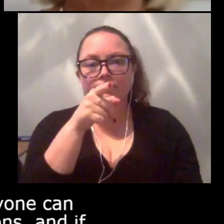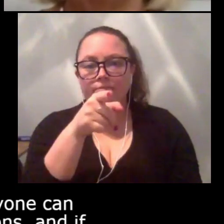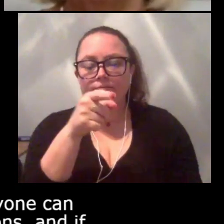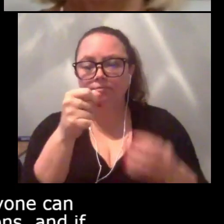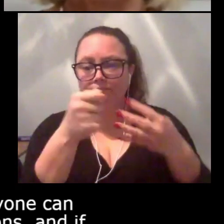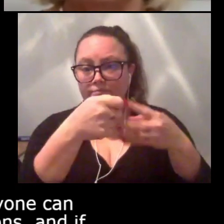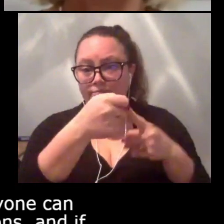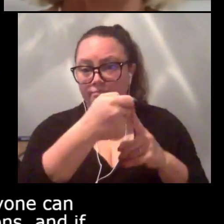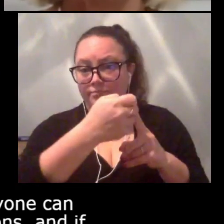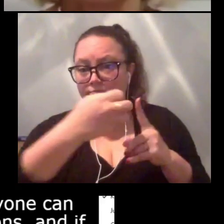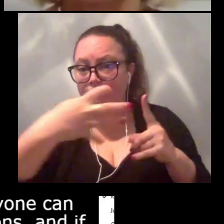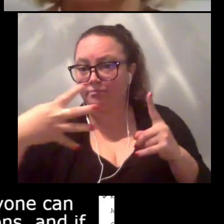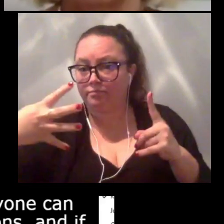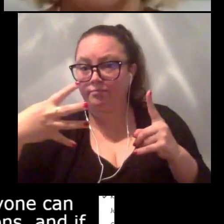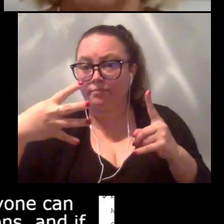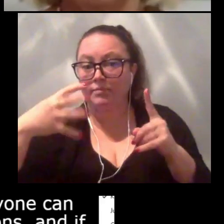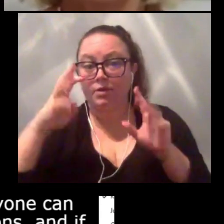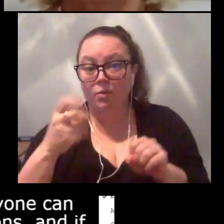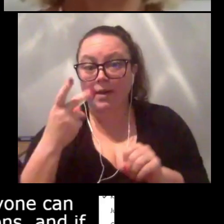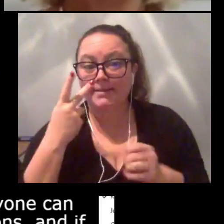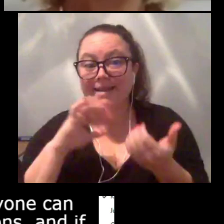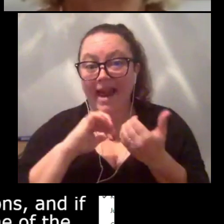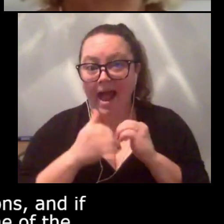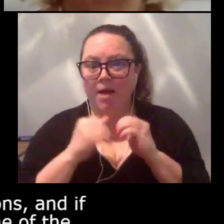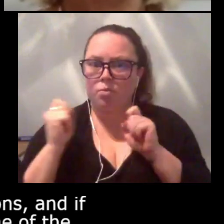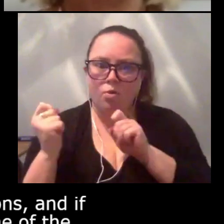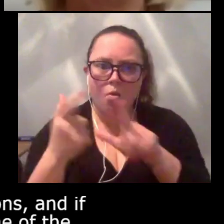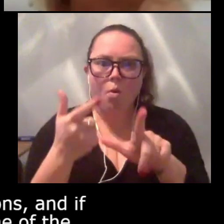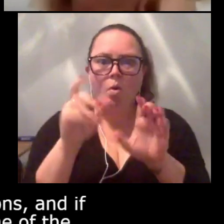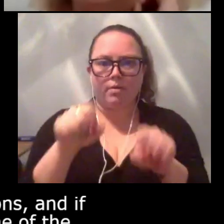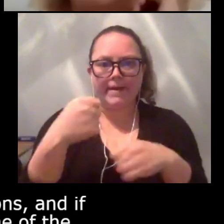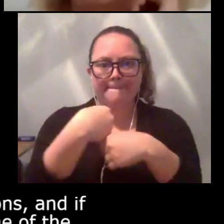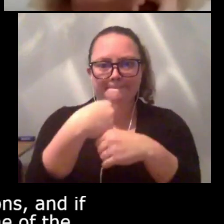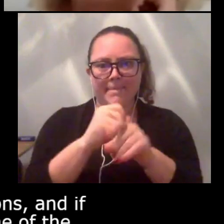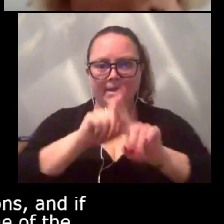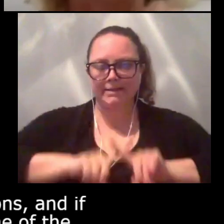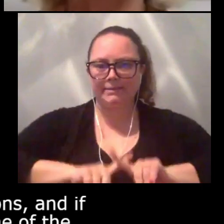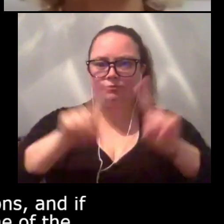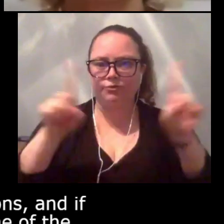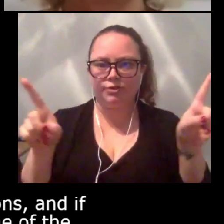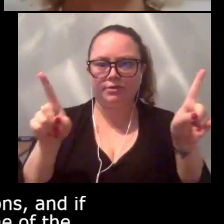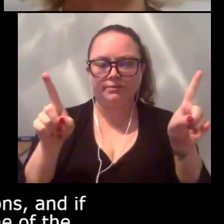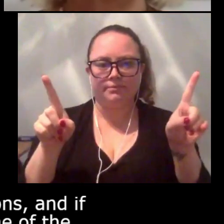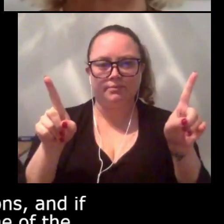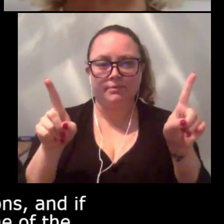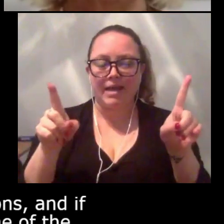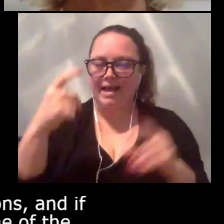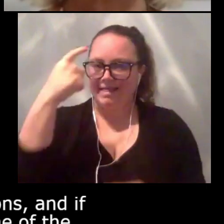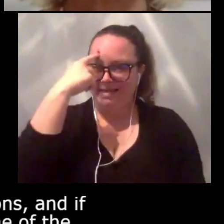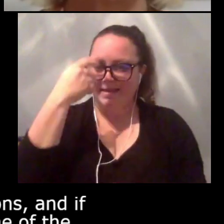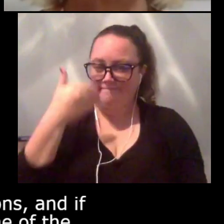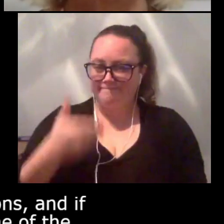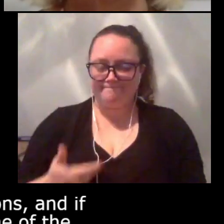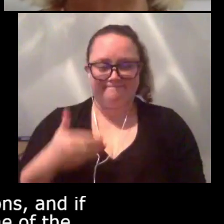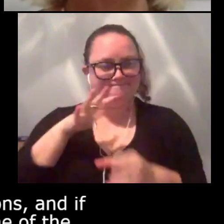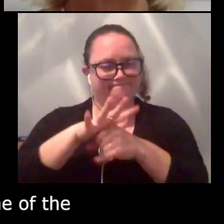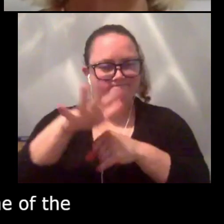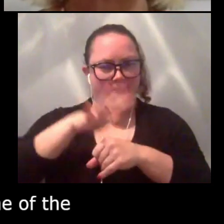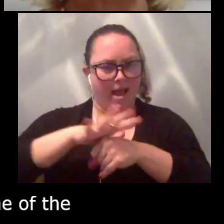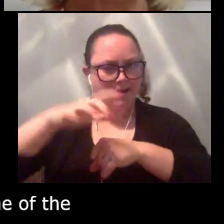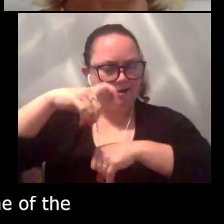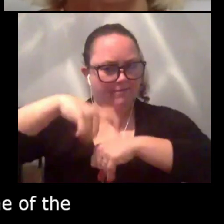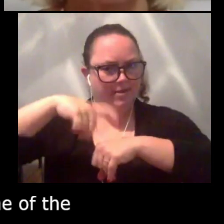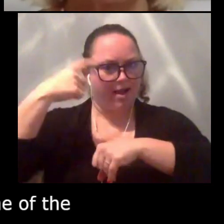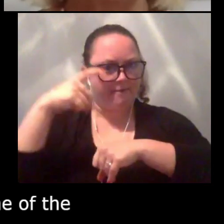we all can make a difference. And I probably won't have time to go through each one,